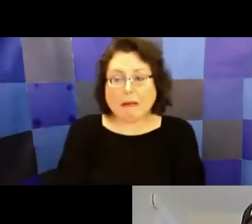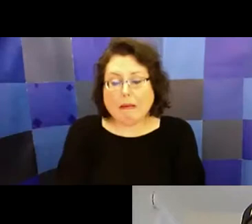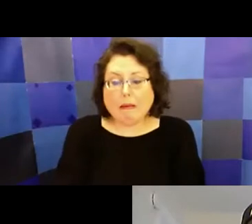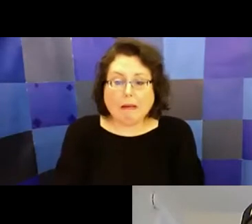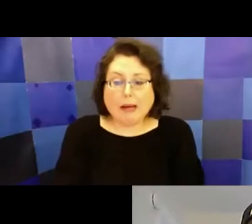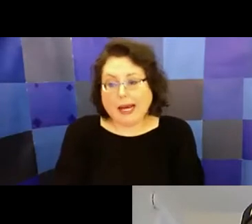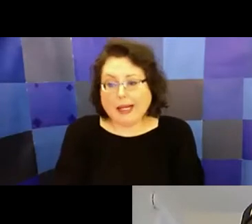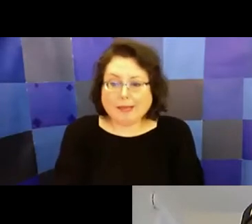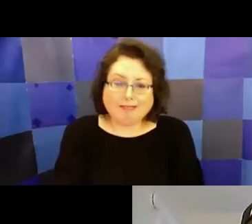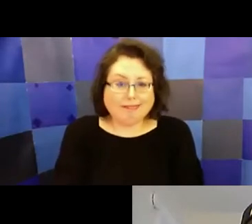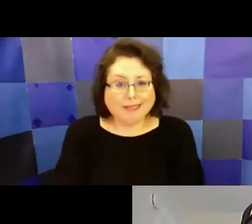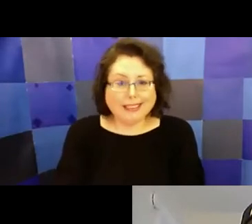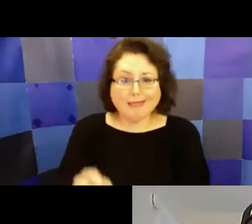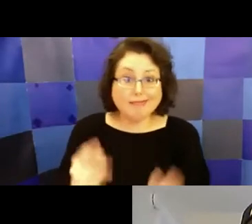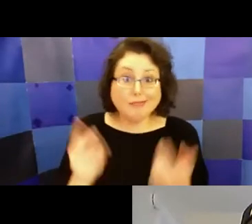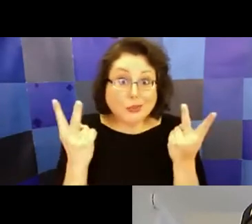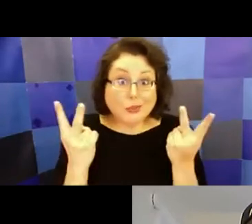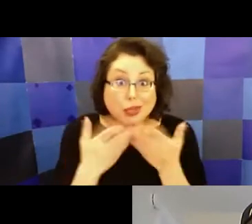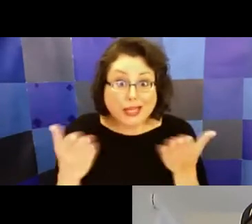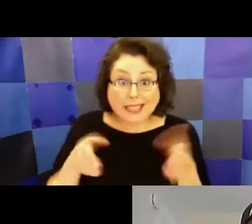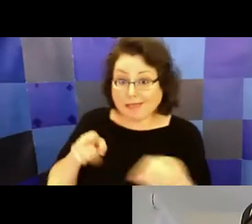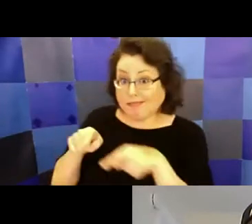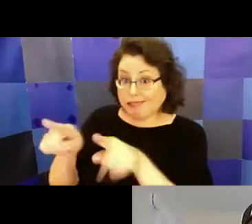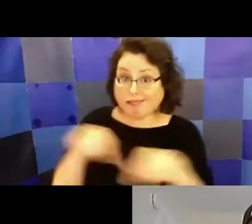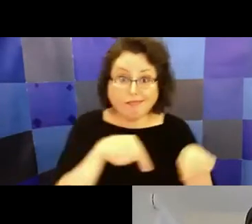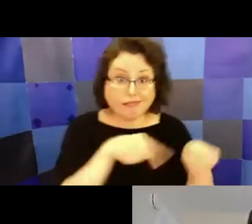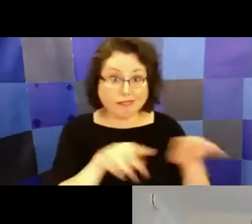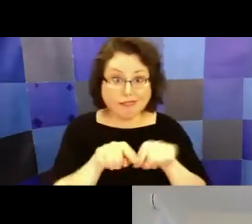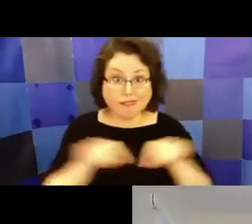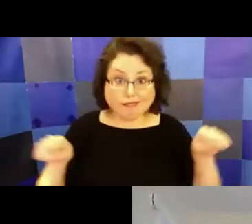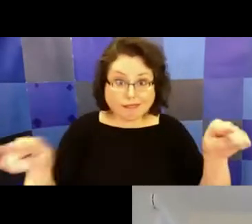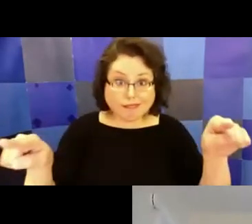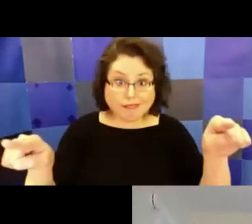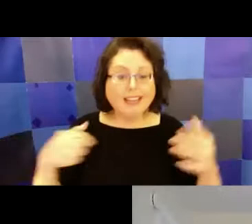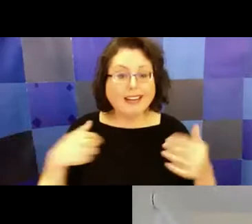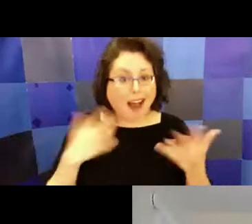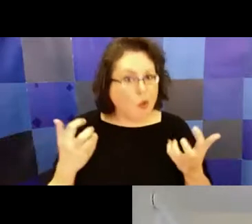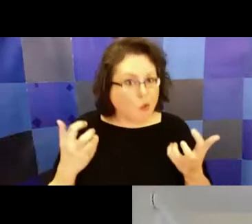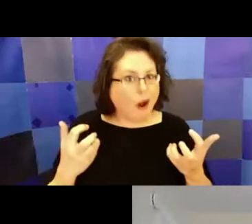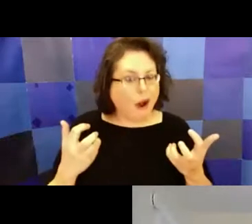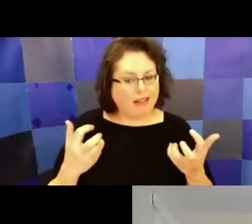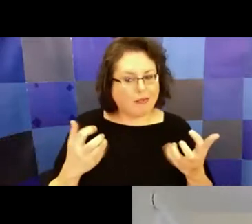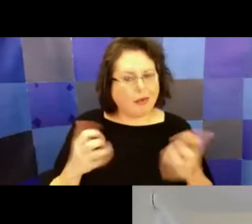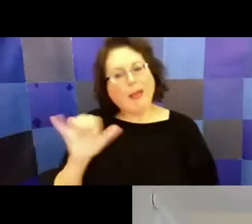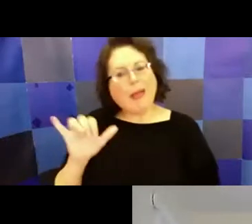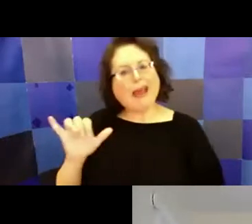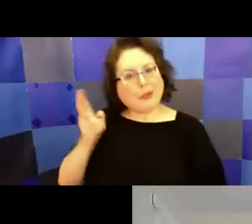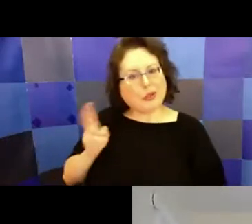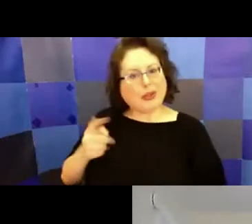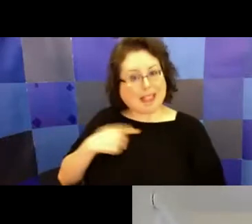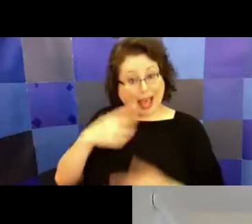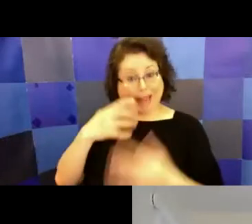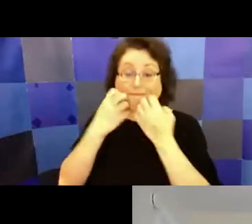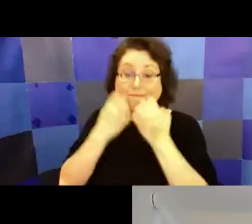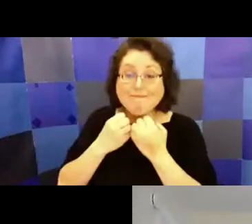you know, didactic. I mean, I want to, you know, I think like the historians that I admire, people like